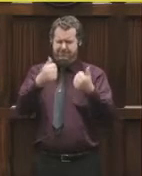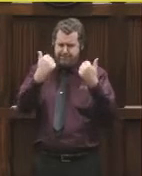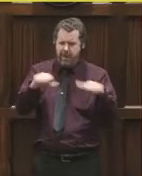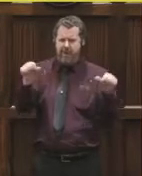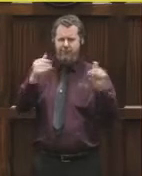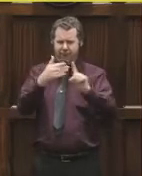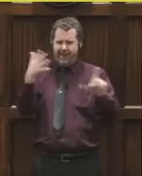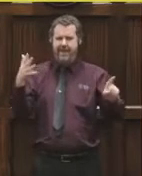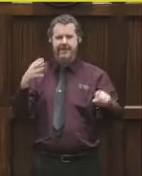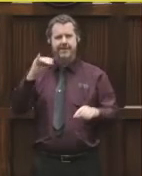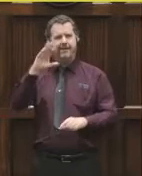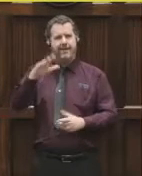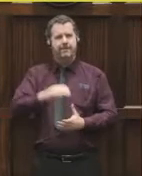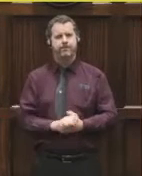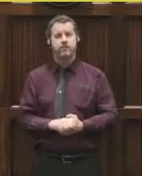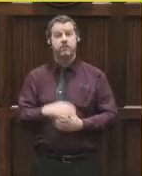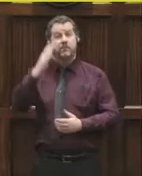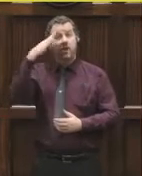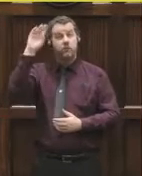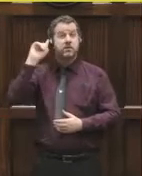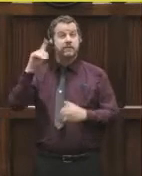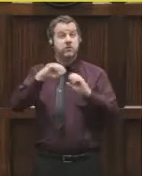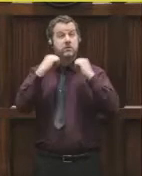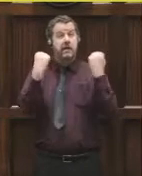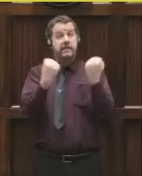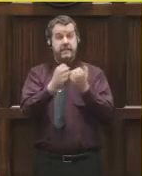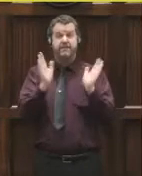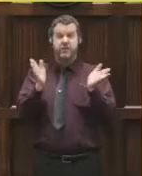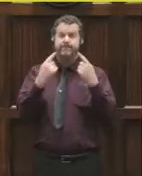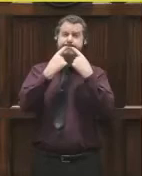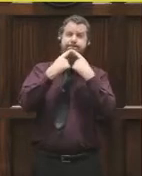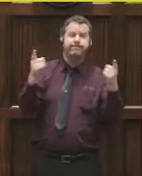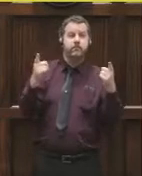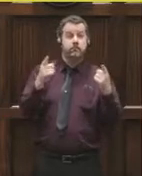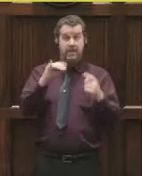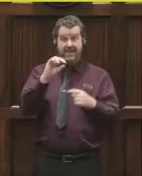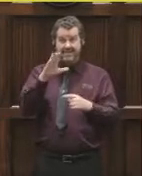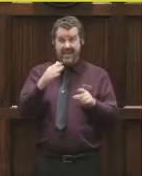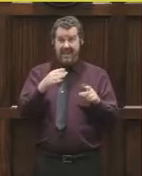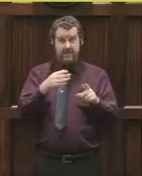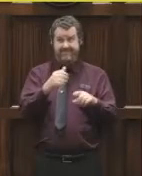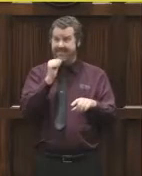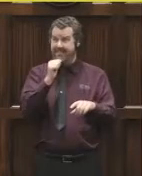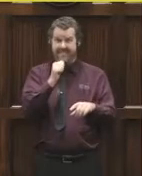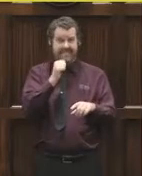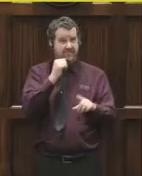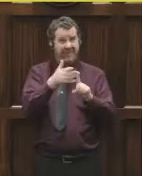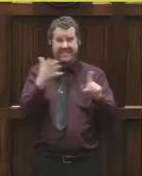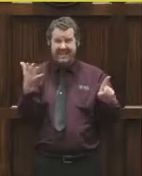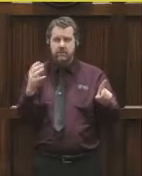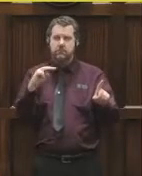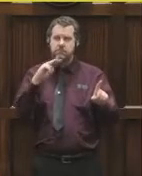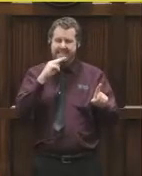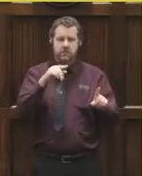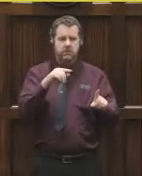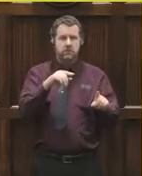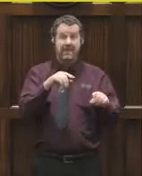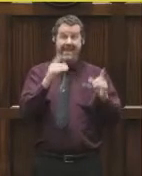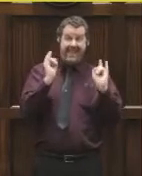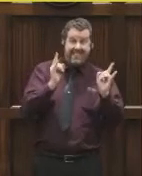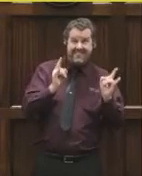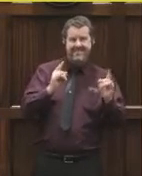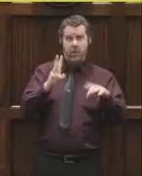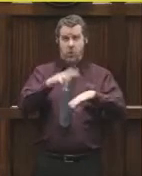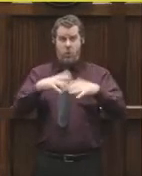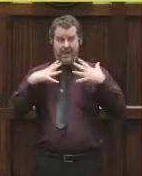The Irish Deaf Society has stated that the failure to recognise Irish Sign Language puts the health and well-being of